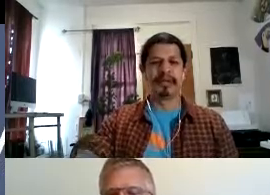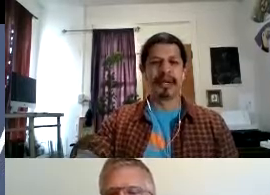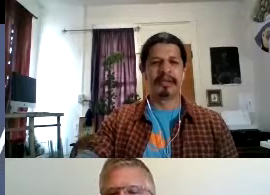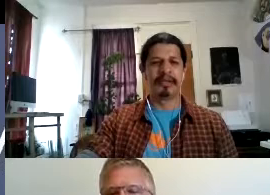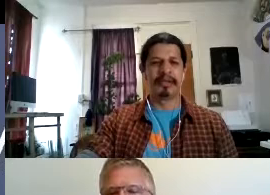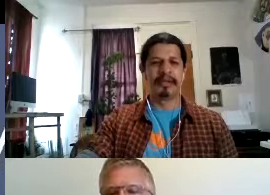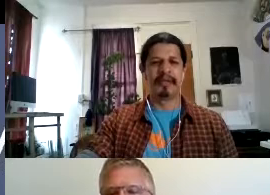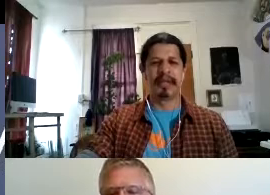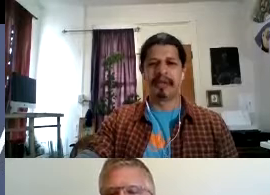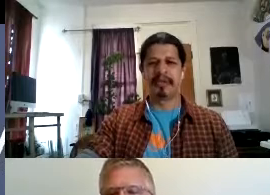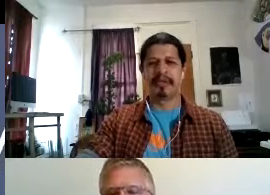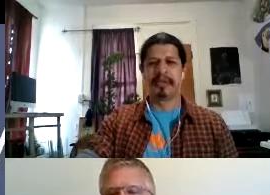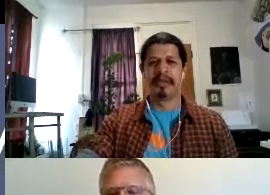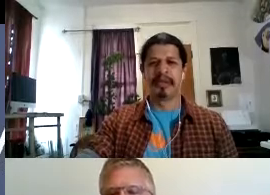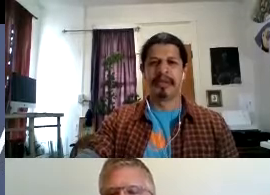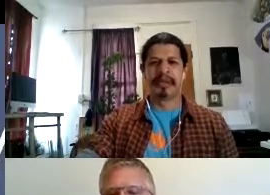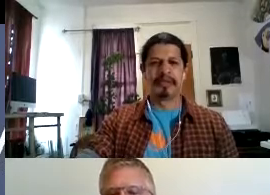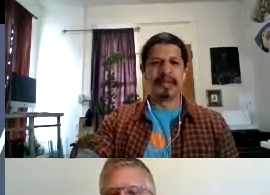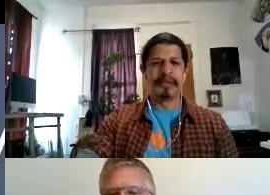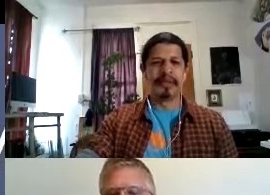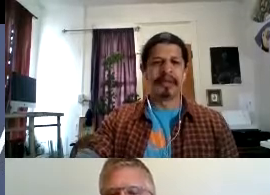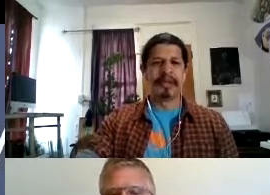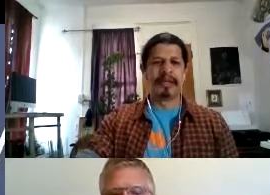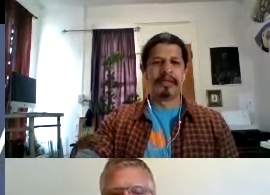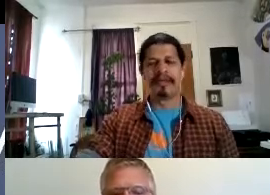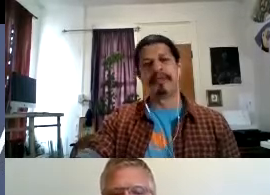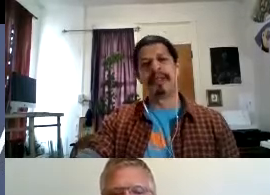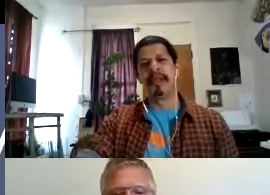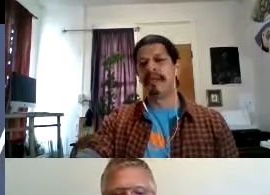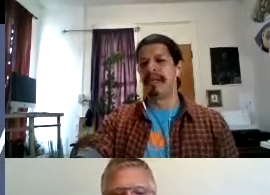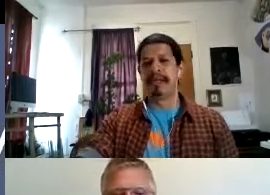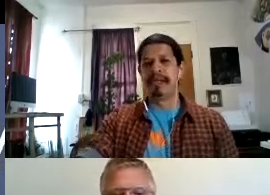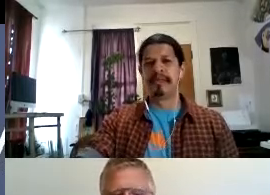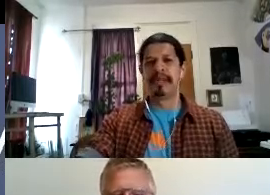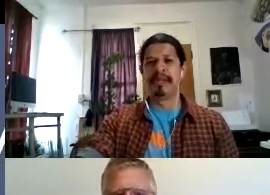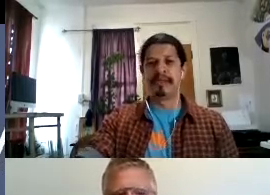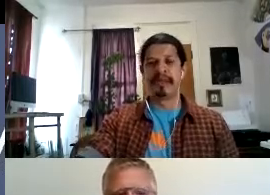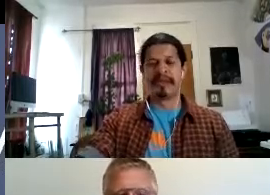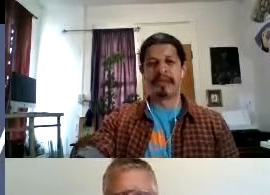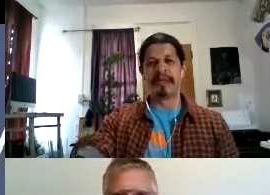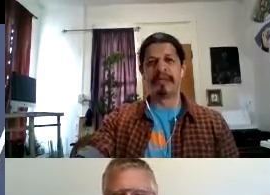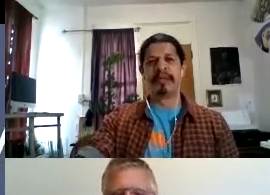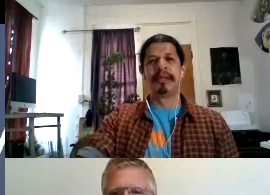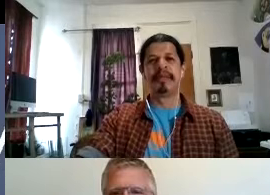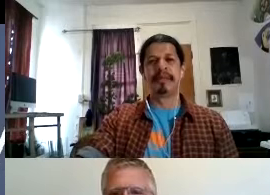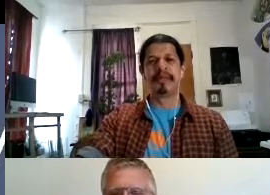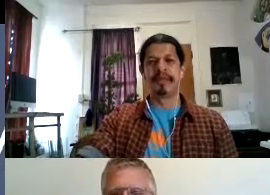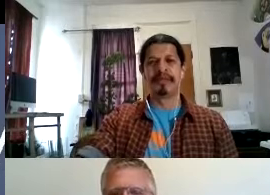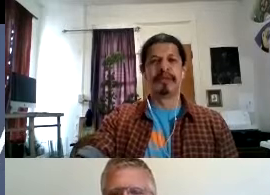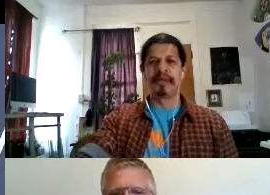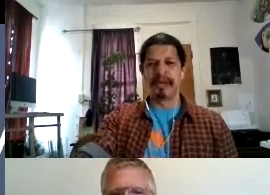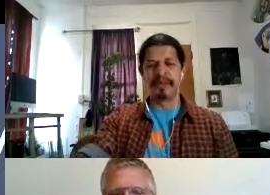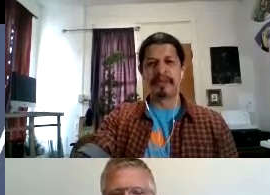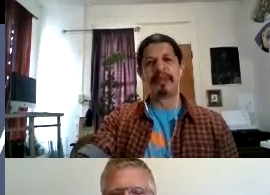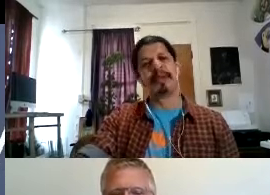please do that. You have that option as well. And just reminding everybody that this meeting is being recorded. And if for some